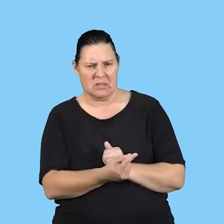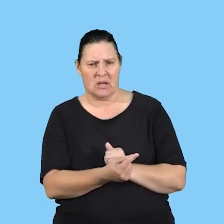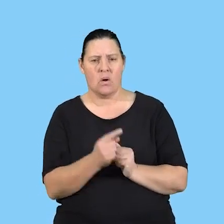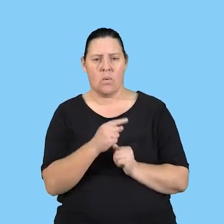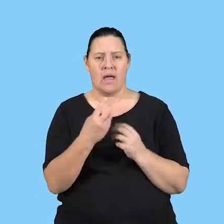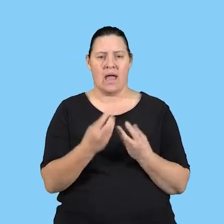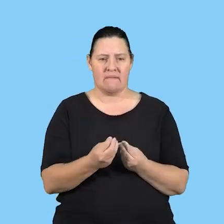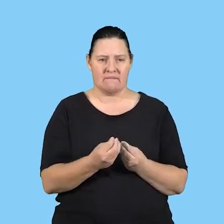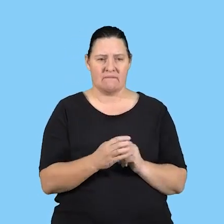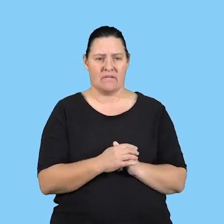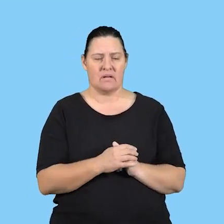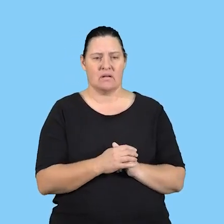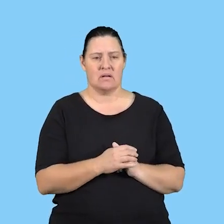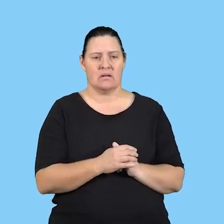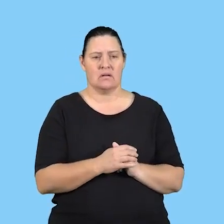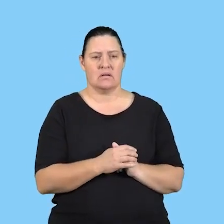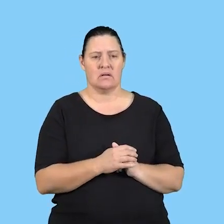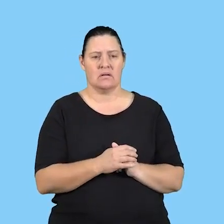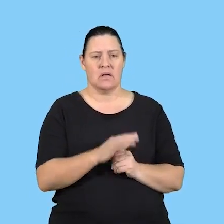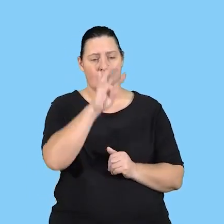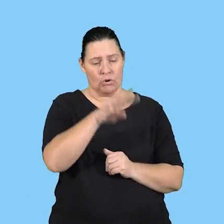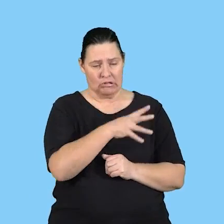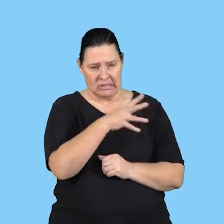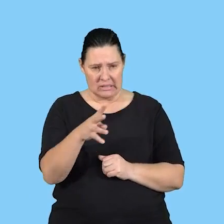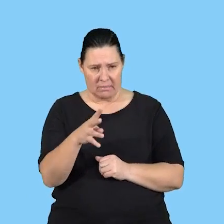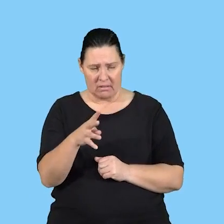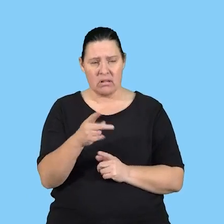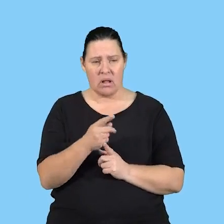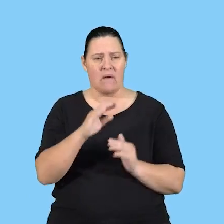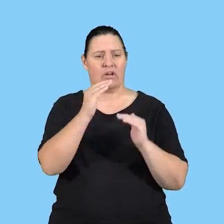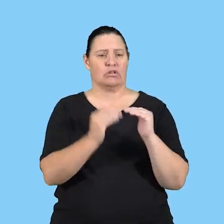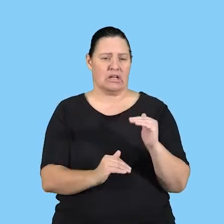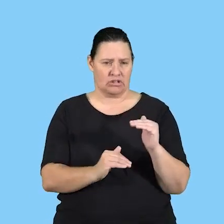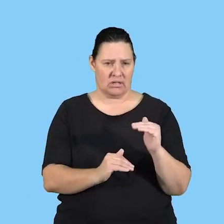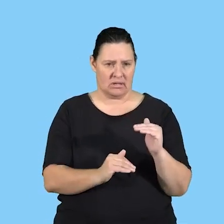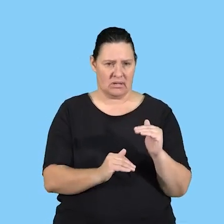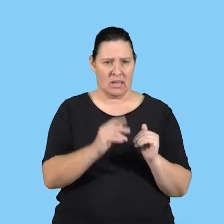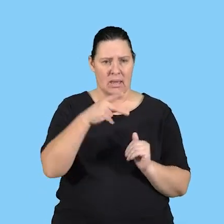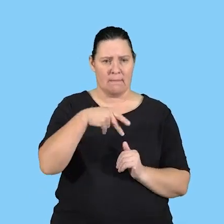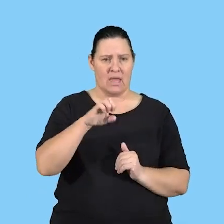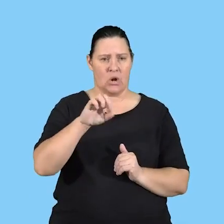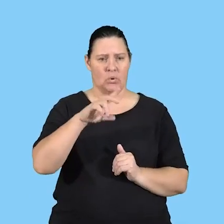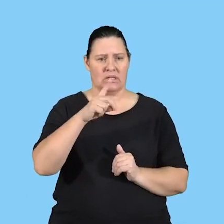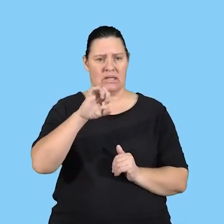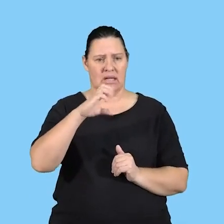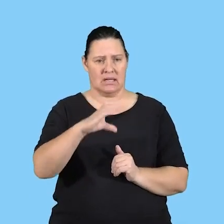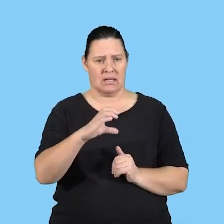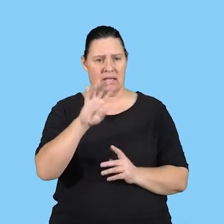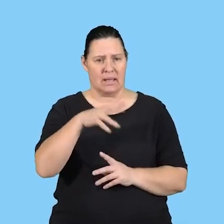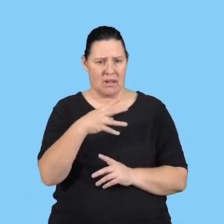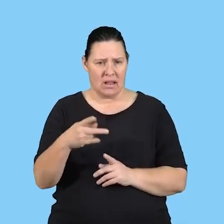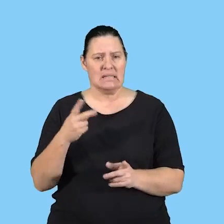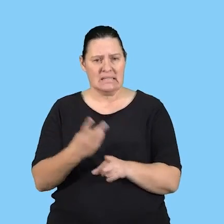instance in that we have introduction to the periodic table in grade 7, and we have this same